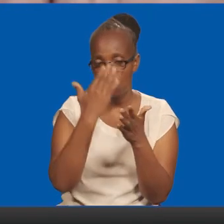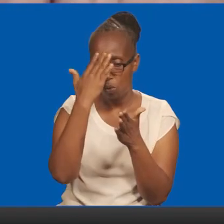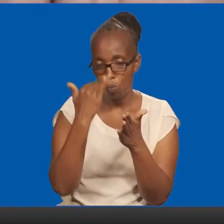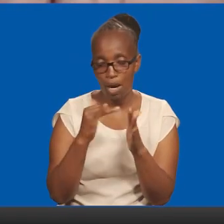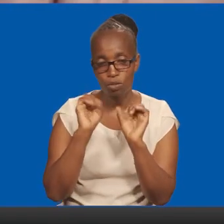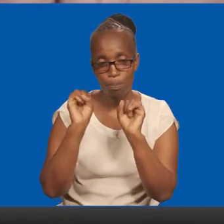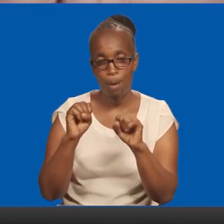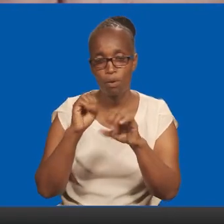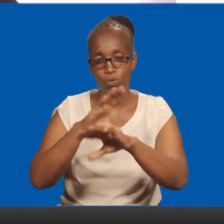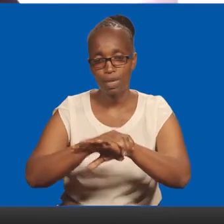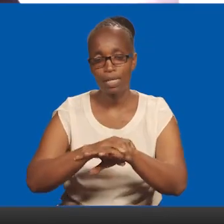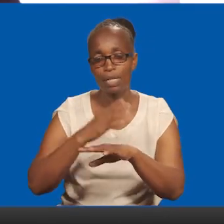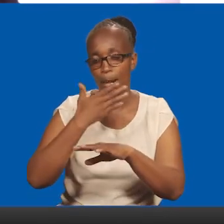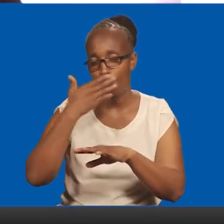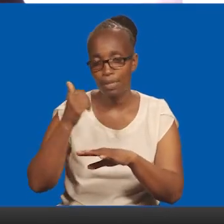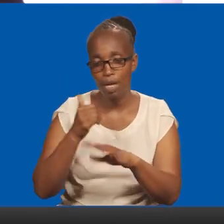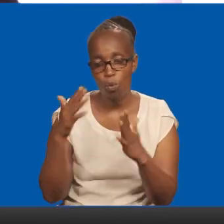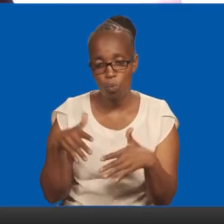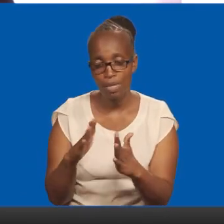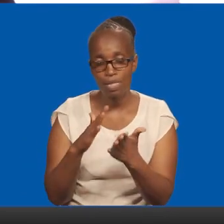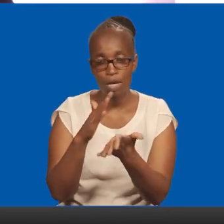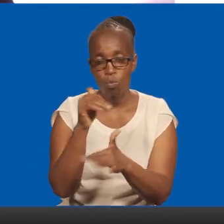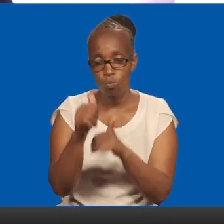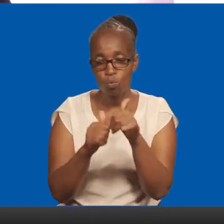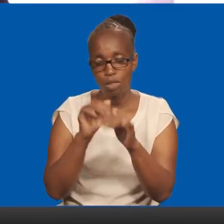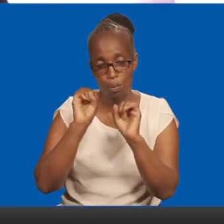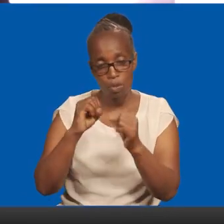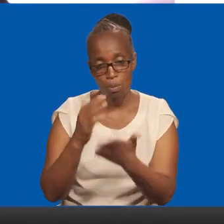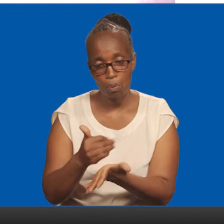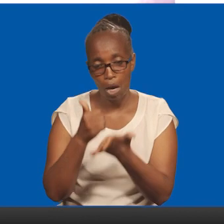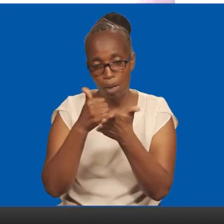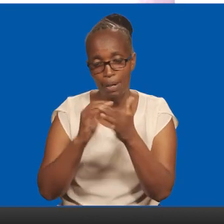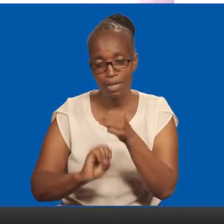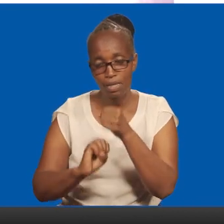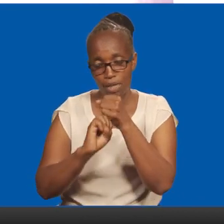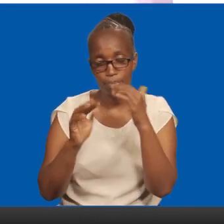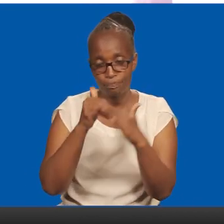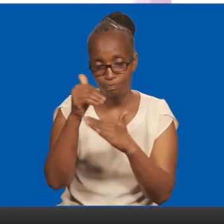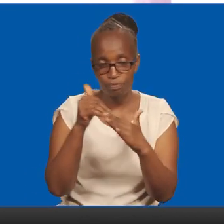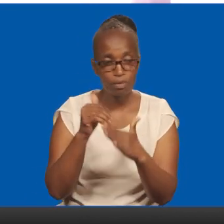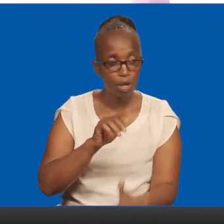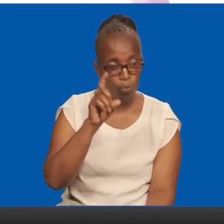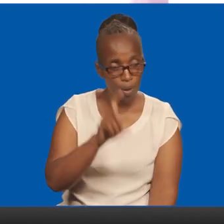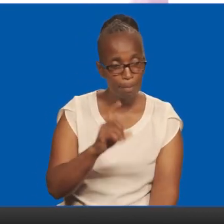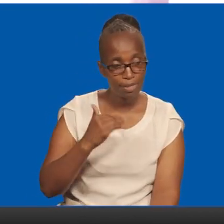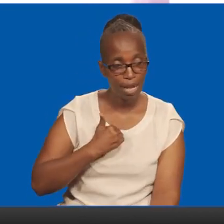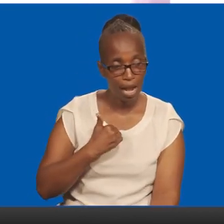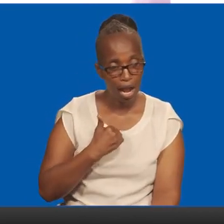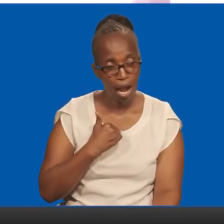bora itakayowasaidia wote. Let's have a conversation. Let's have a conversation. Number two,